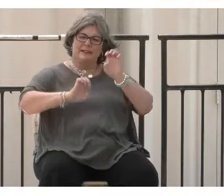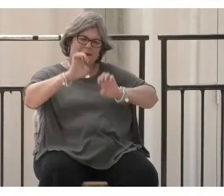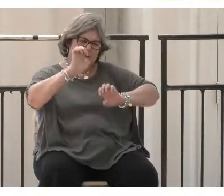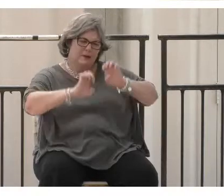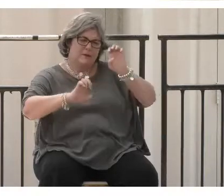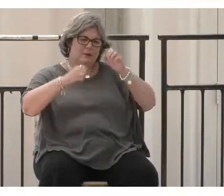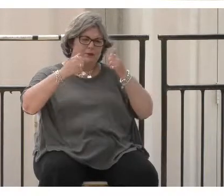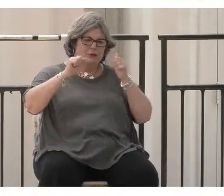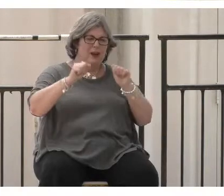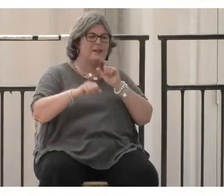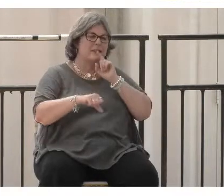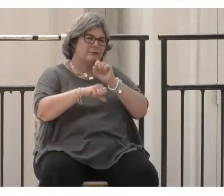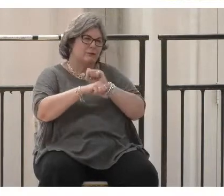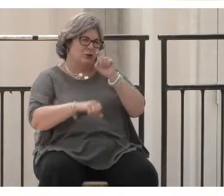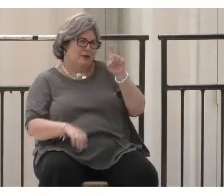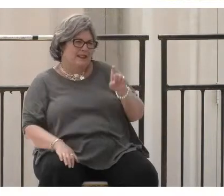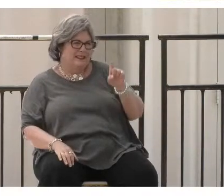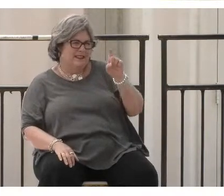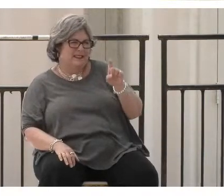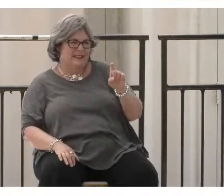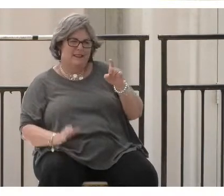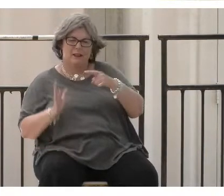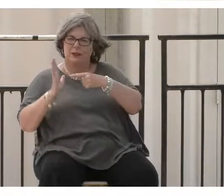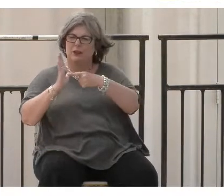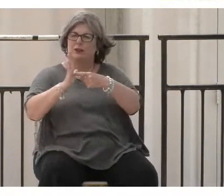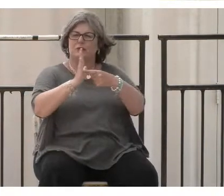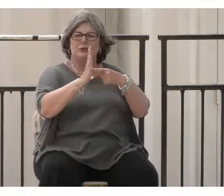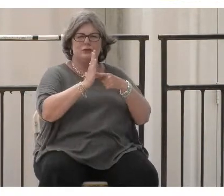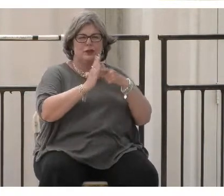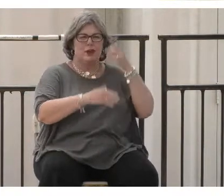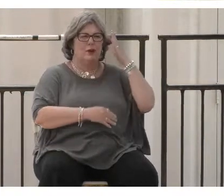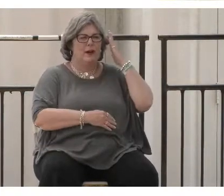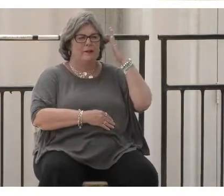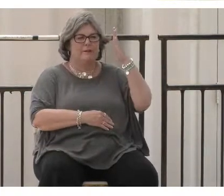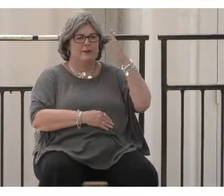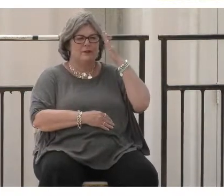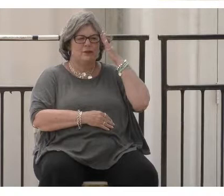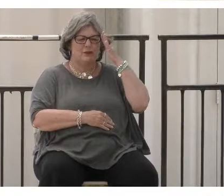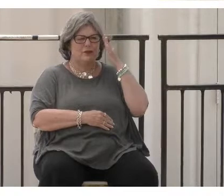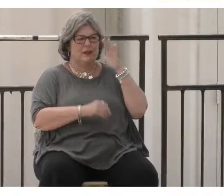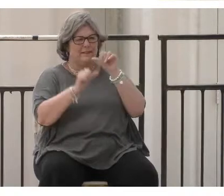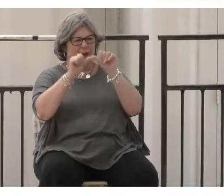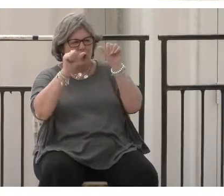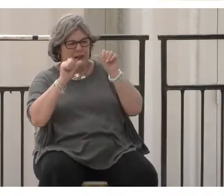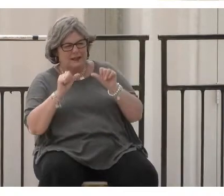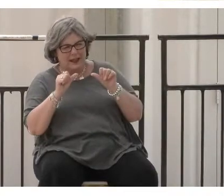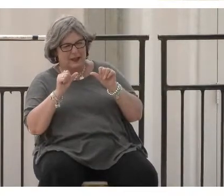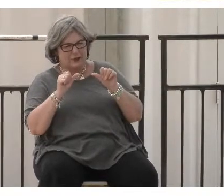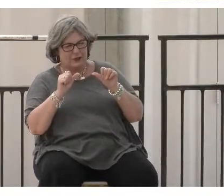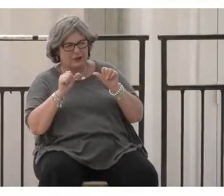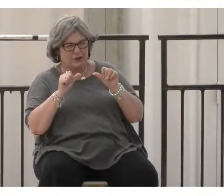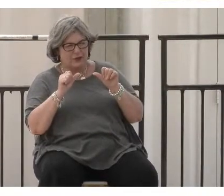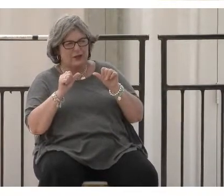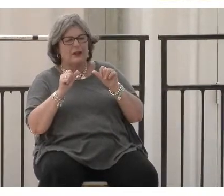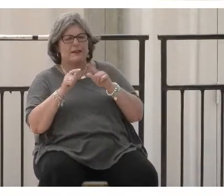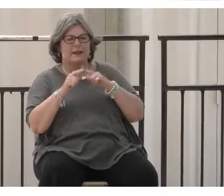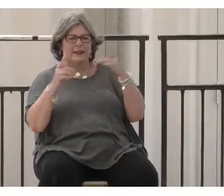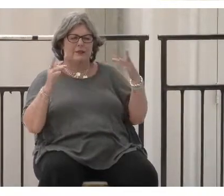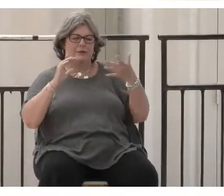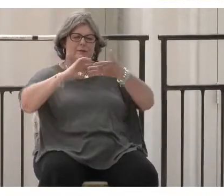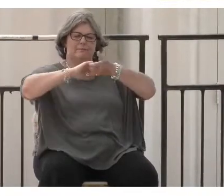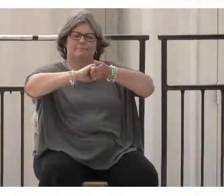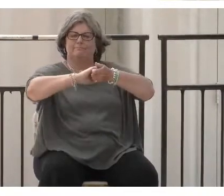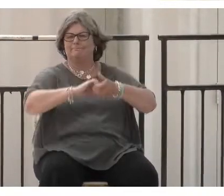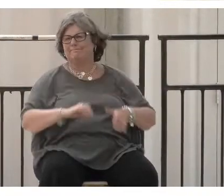is hugely needed to deliver a future of architecture that undoubtedly will be hybrid.